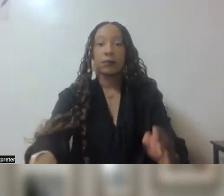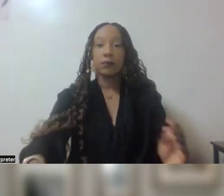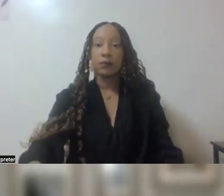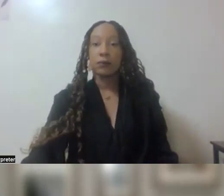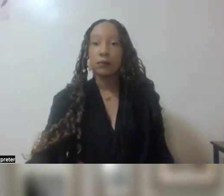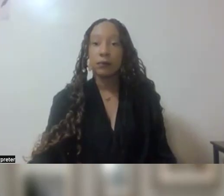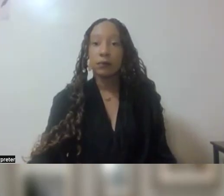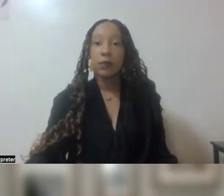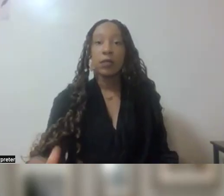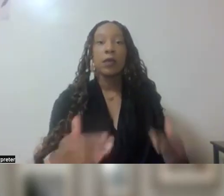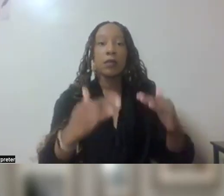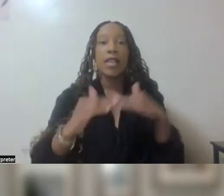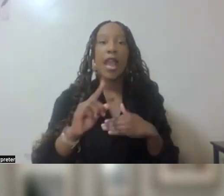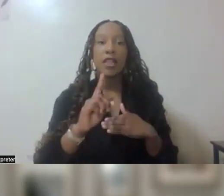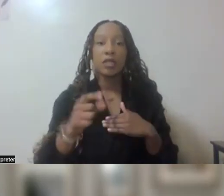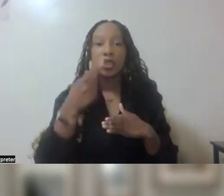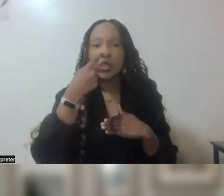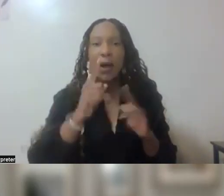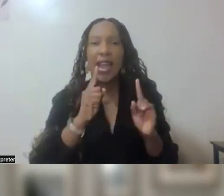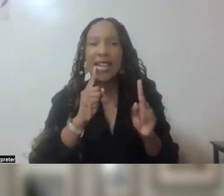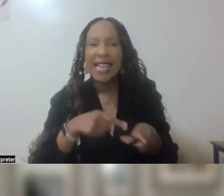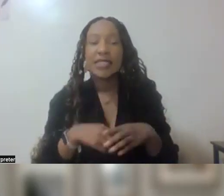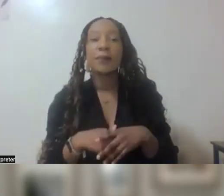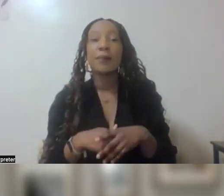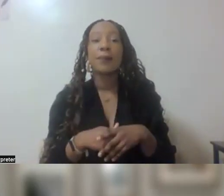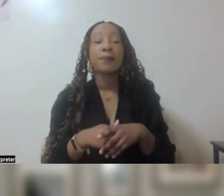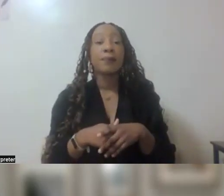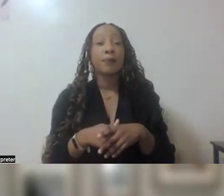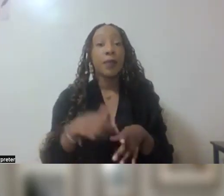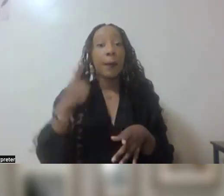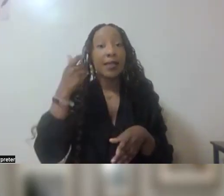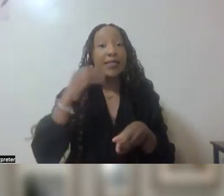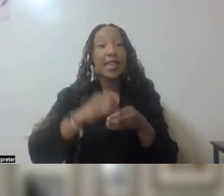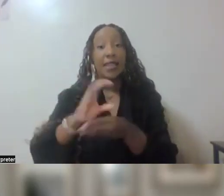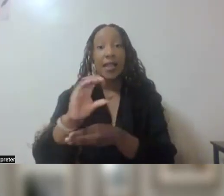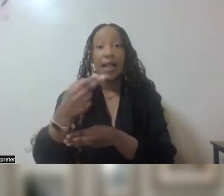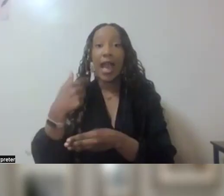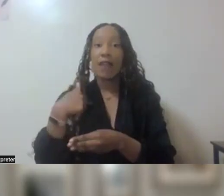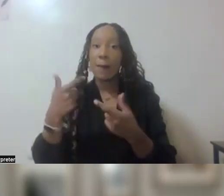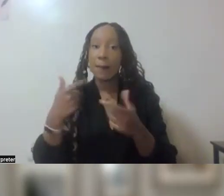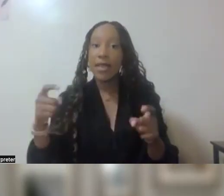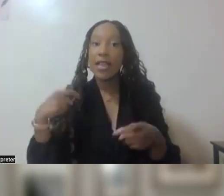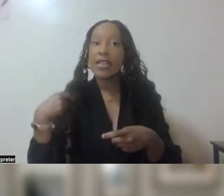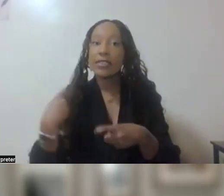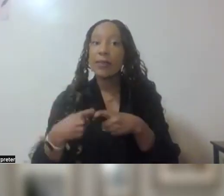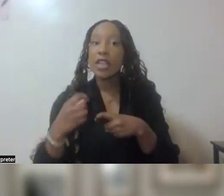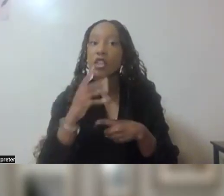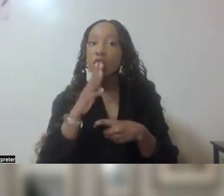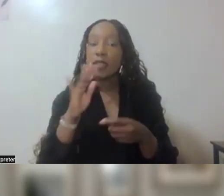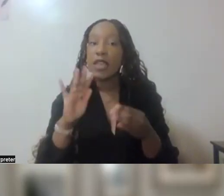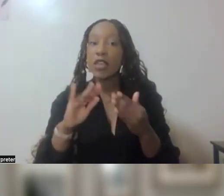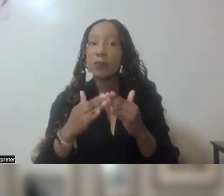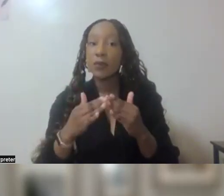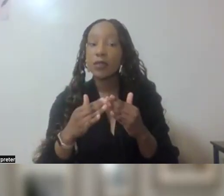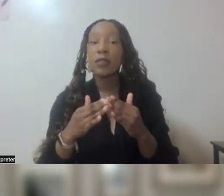to you as well, if you don't mind. Given the large Spanish-speaking community in the neighborhood, the question really is there anything in place